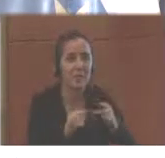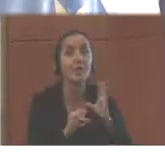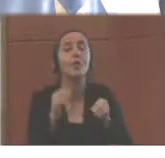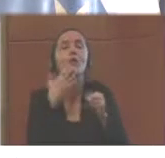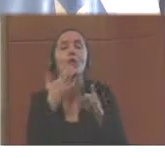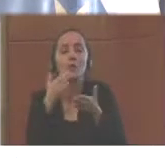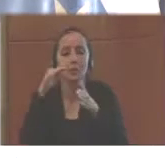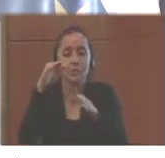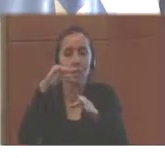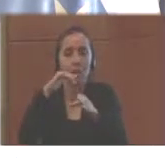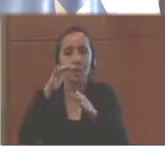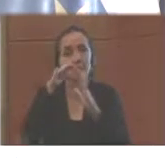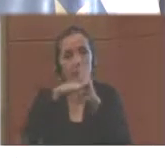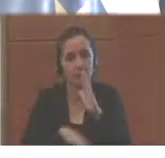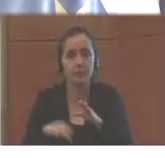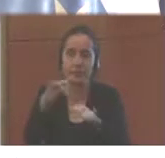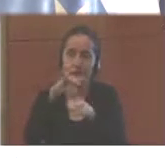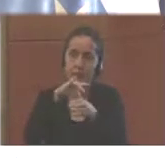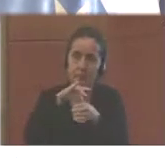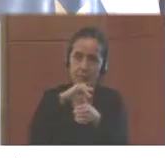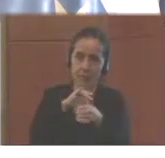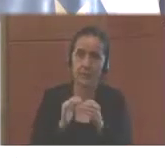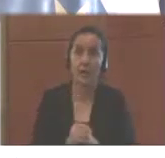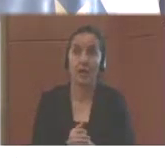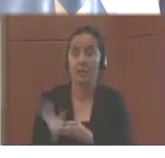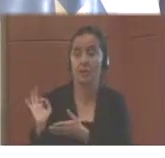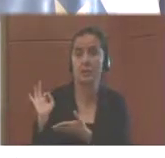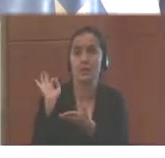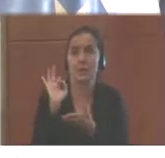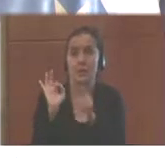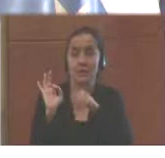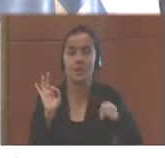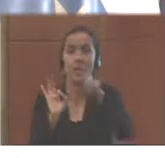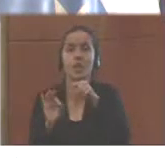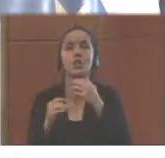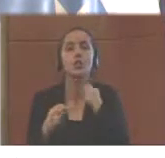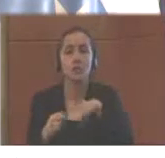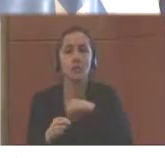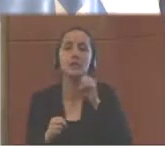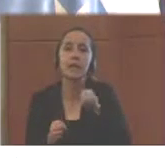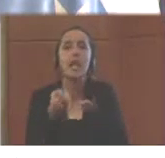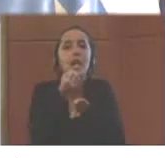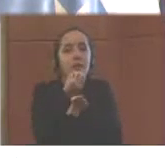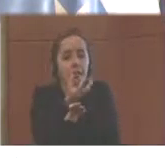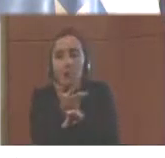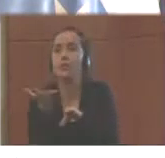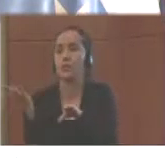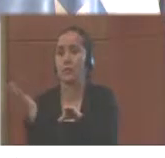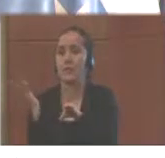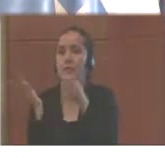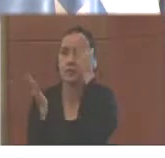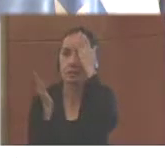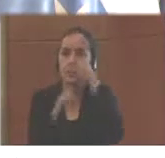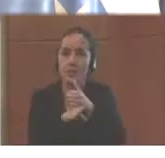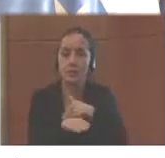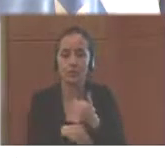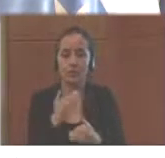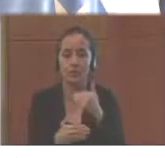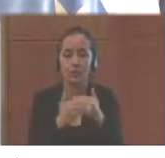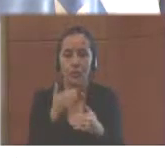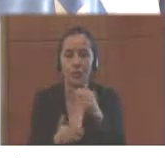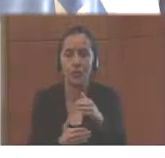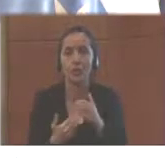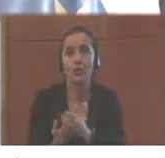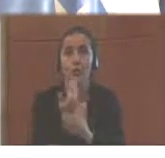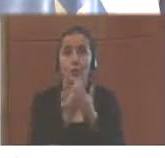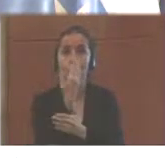have for management of disaster risks. The representatives of REO would like to express some